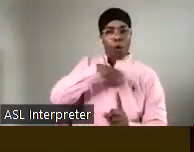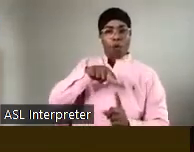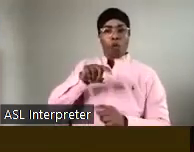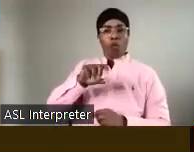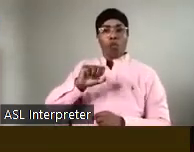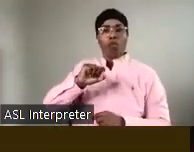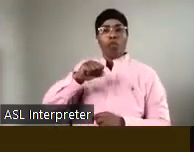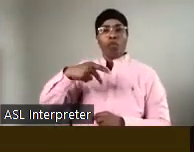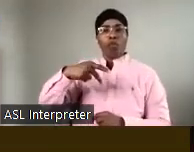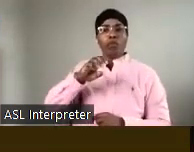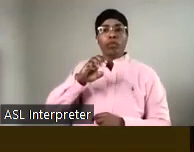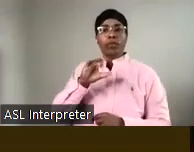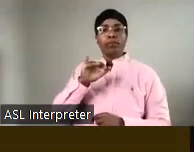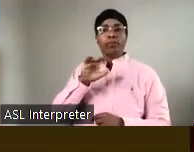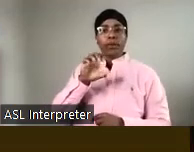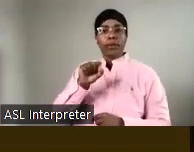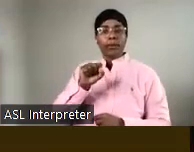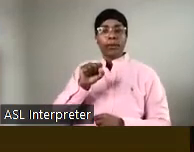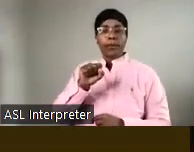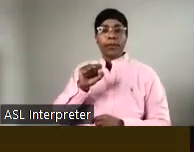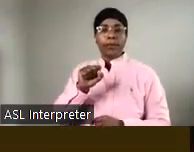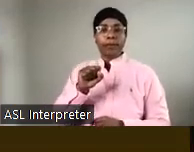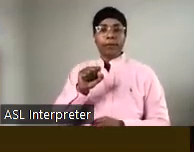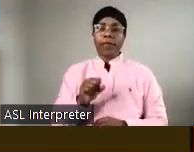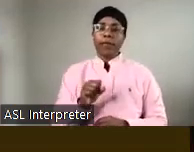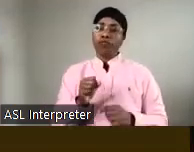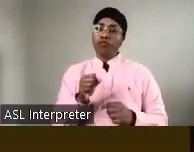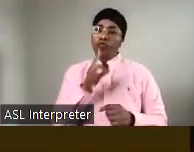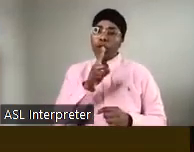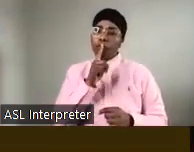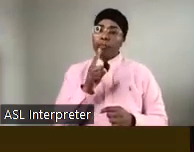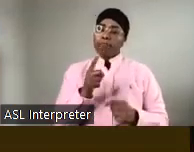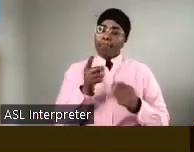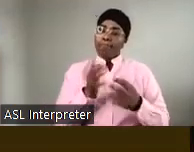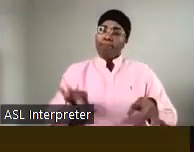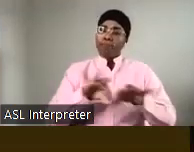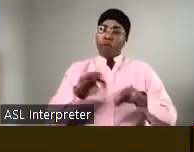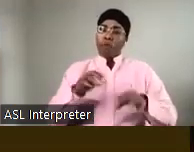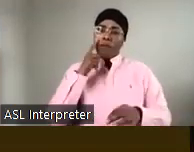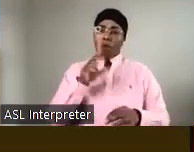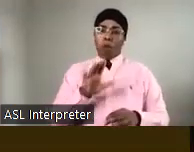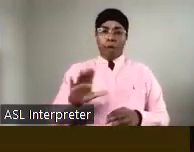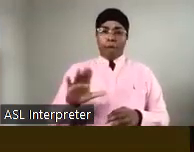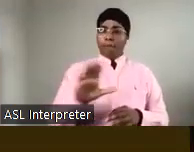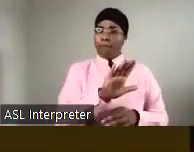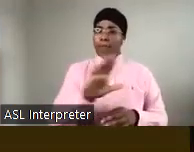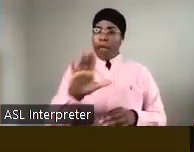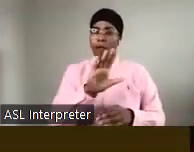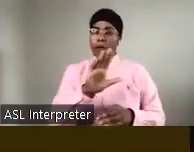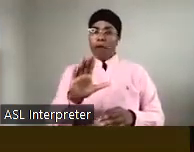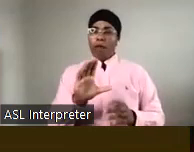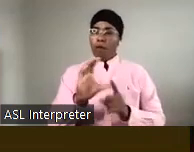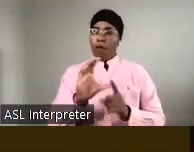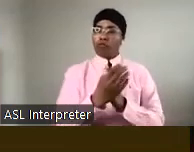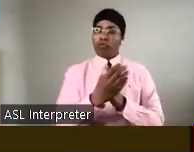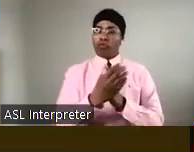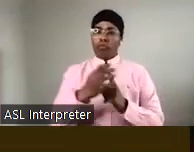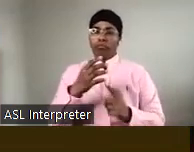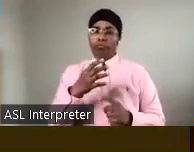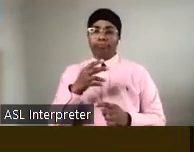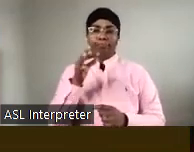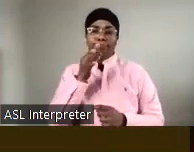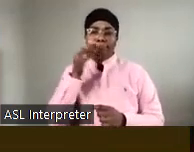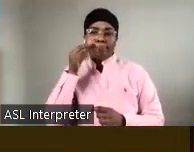is for Anishinaabe cultures to maintain those connections to these species because of these long-standing relationships that they have with them.